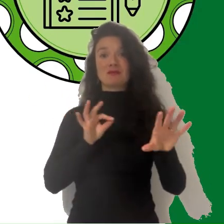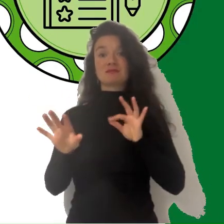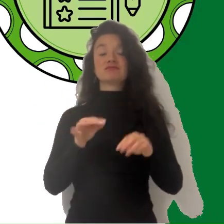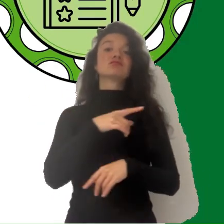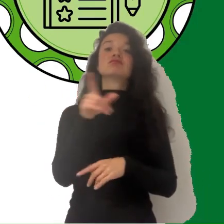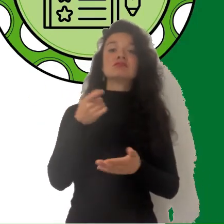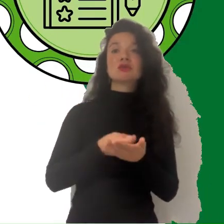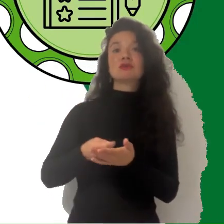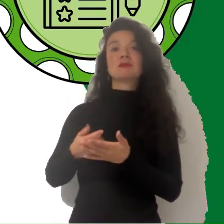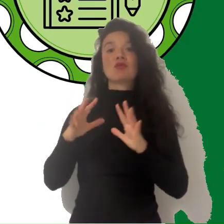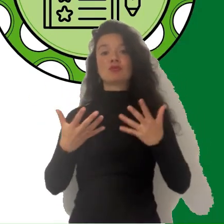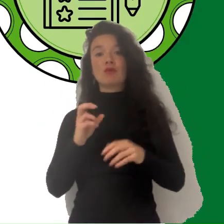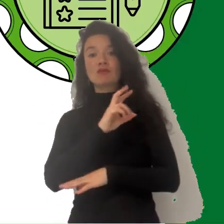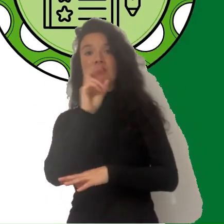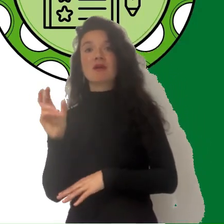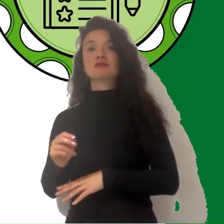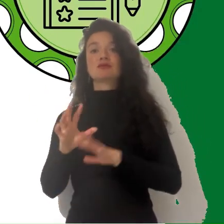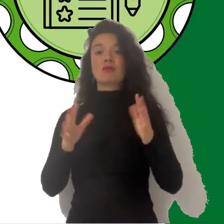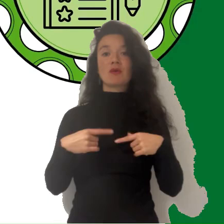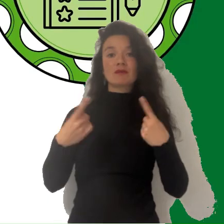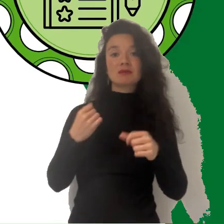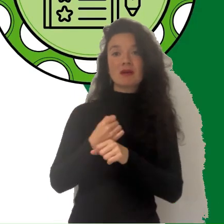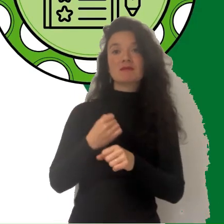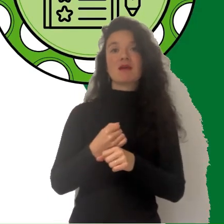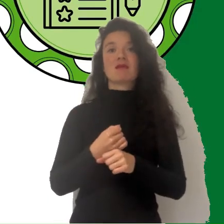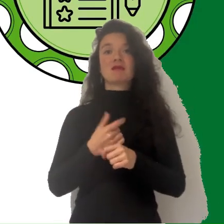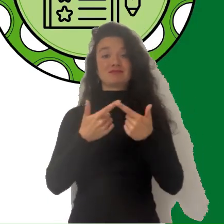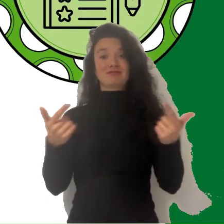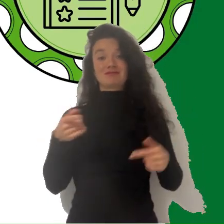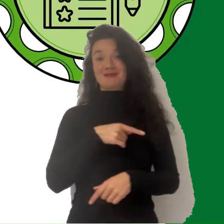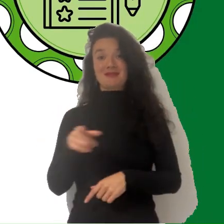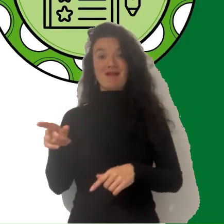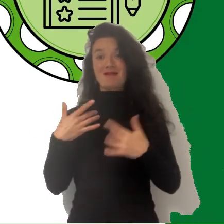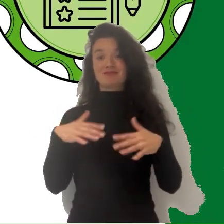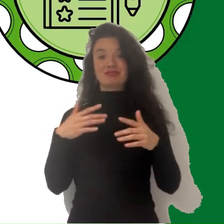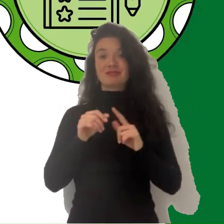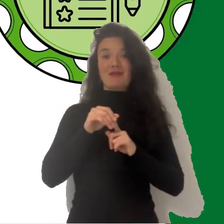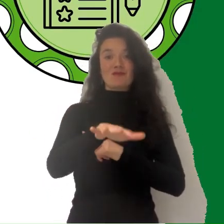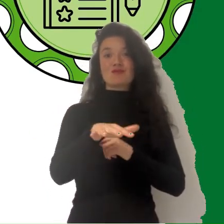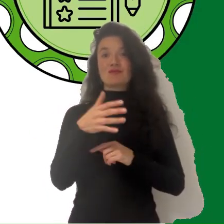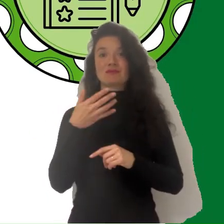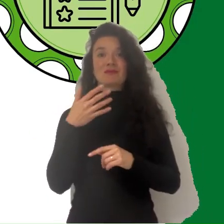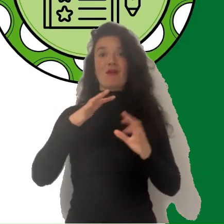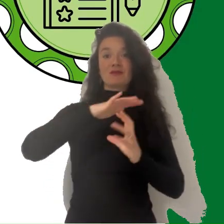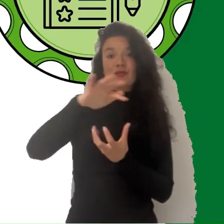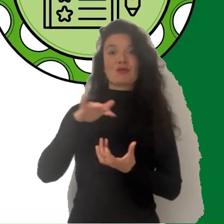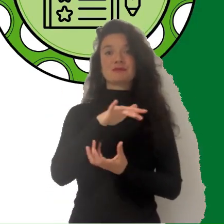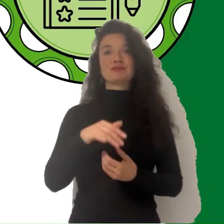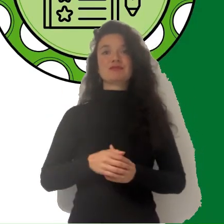to global solutions. And your choices, what you consume, how you travel, how you go to